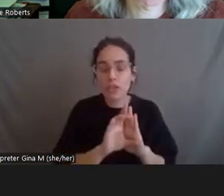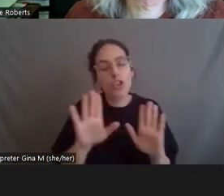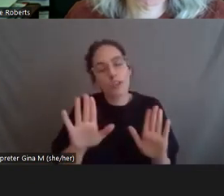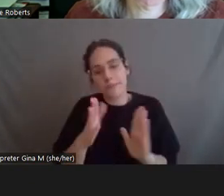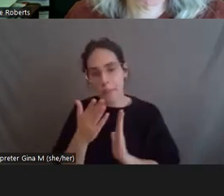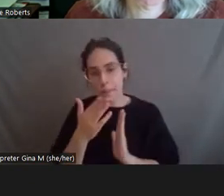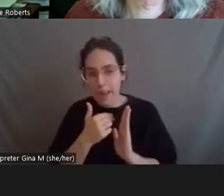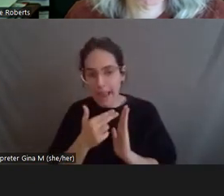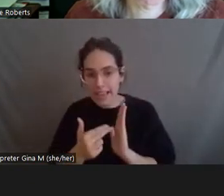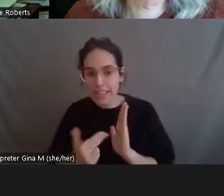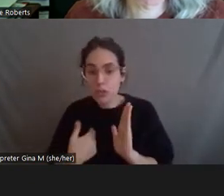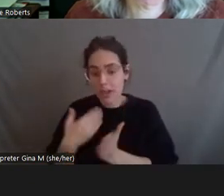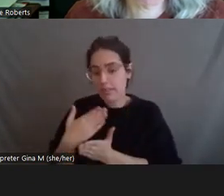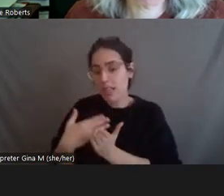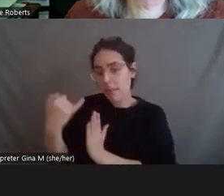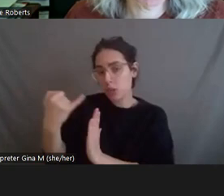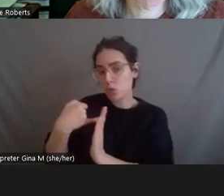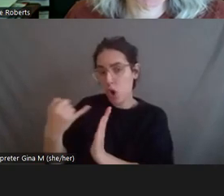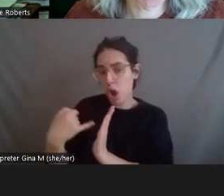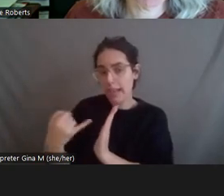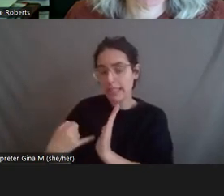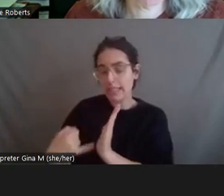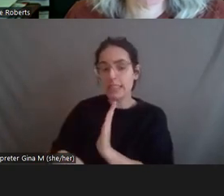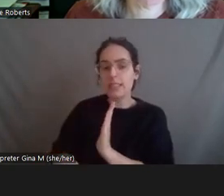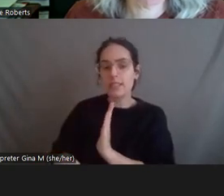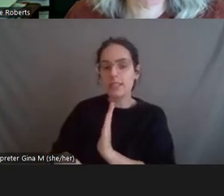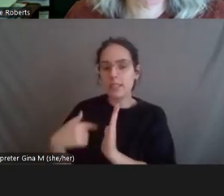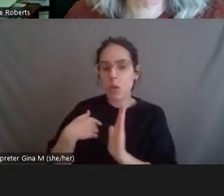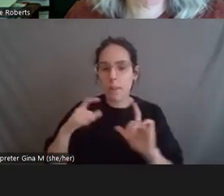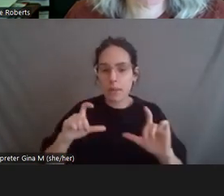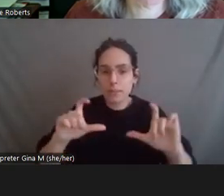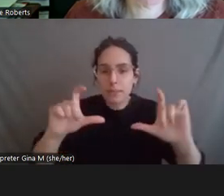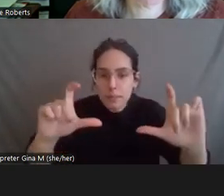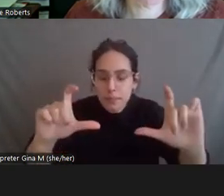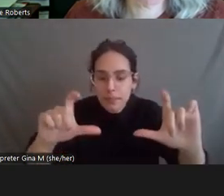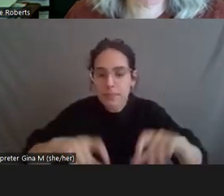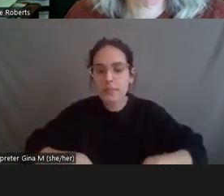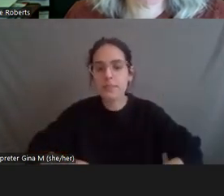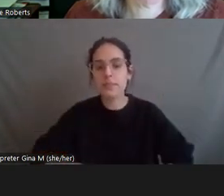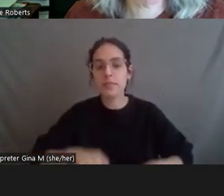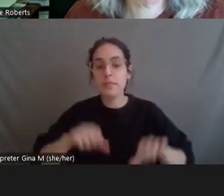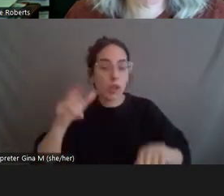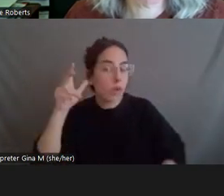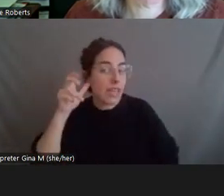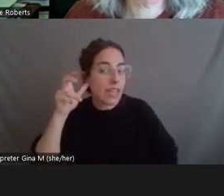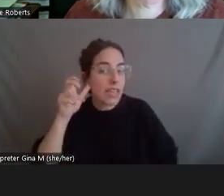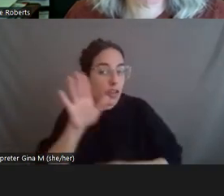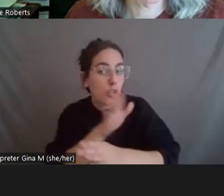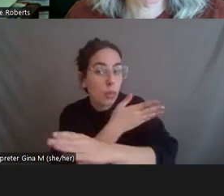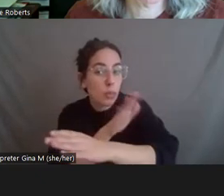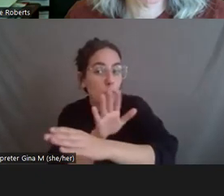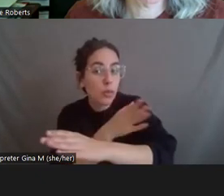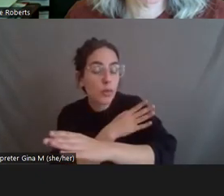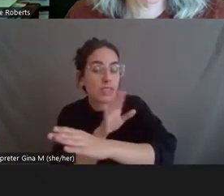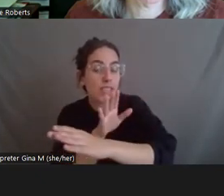some drawings. And if you can hear it, I'll get a little bit closer. You can hear some music coming out of there. And we'll